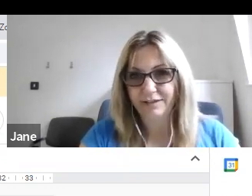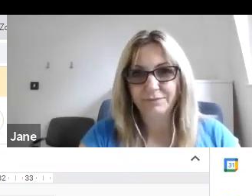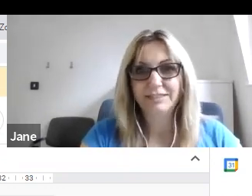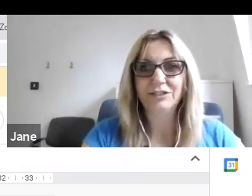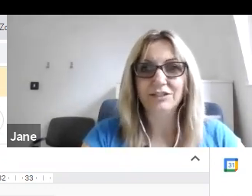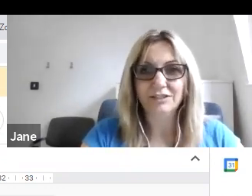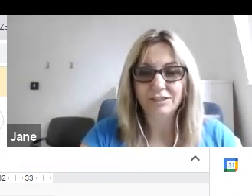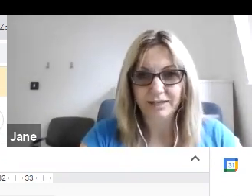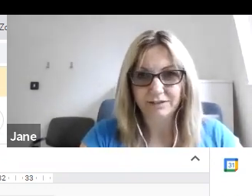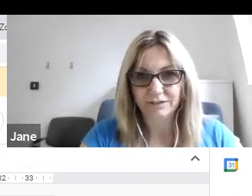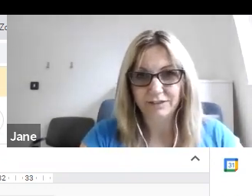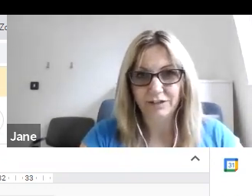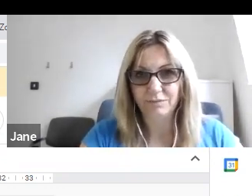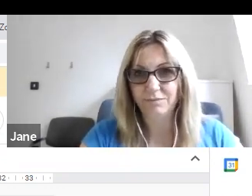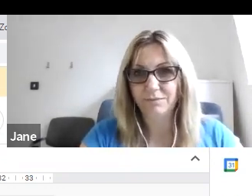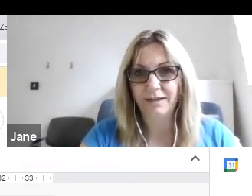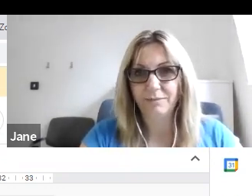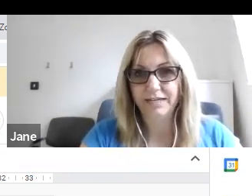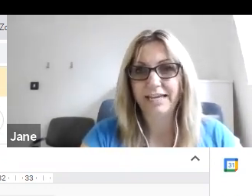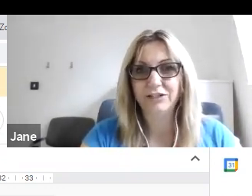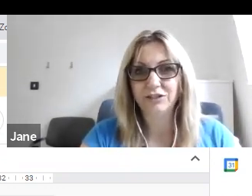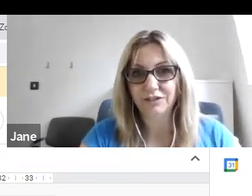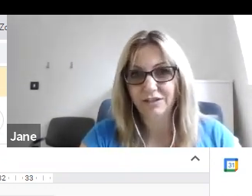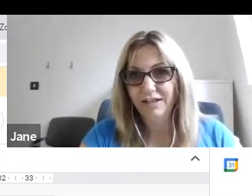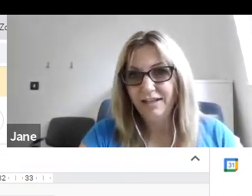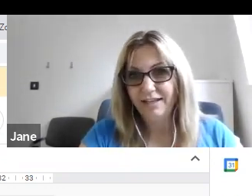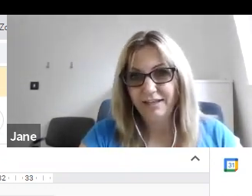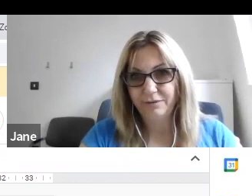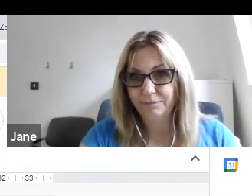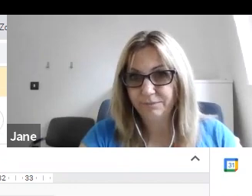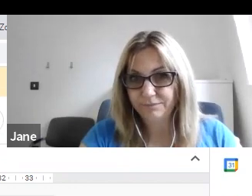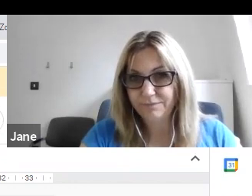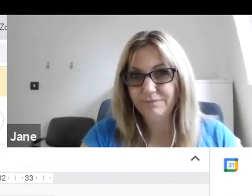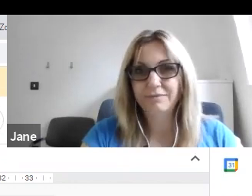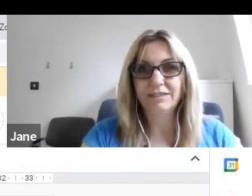clinical decisions about medication,